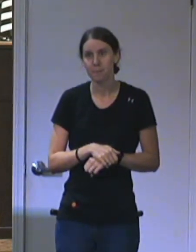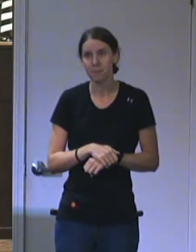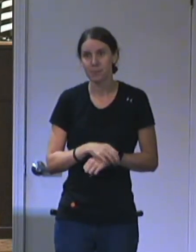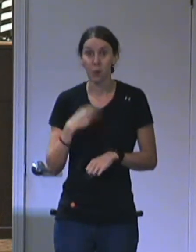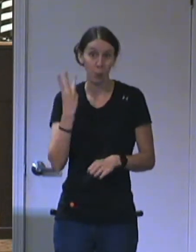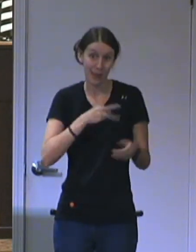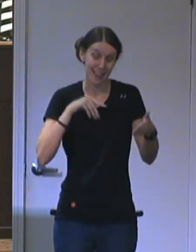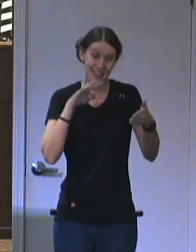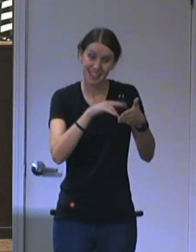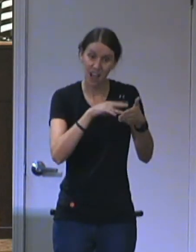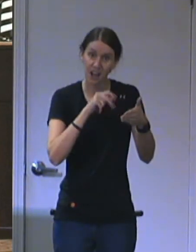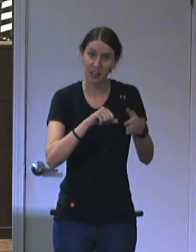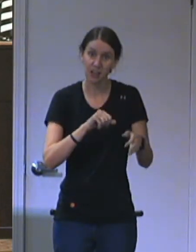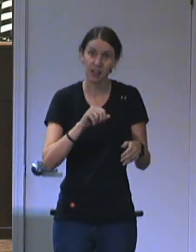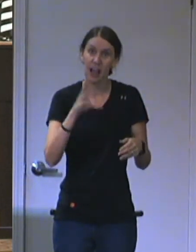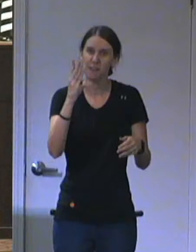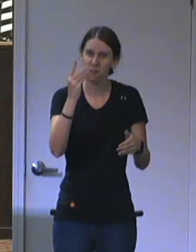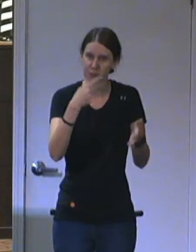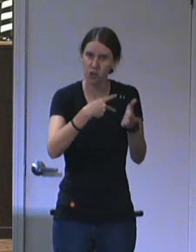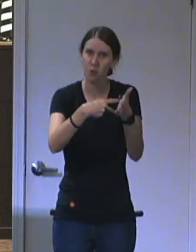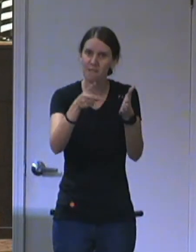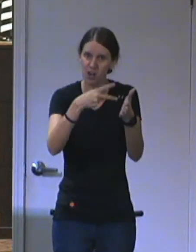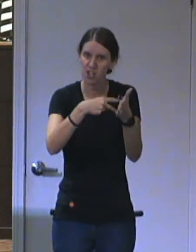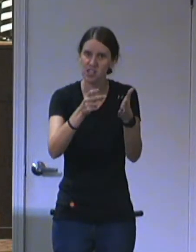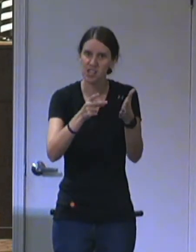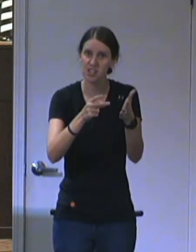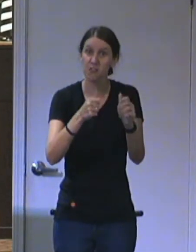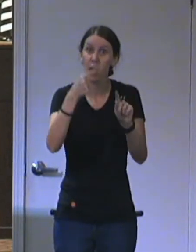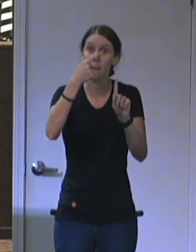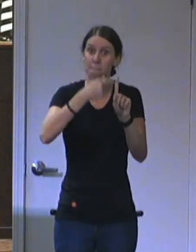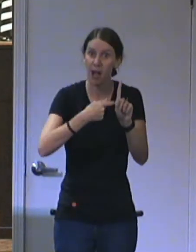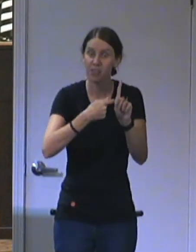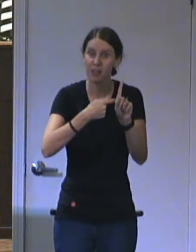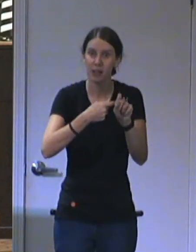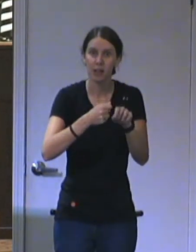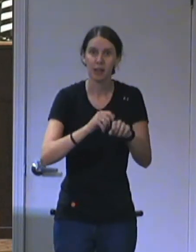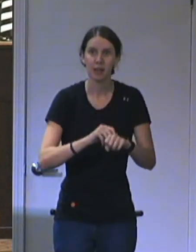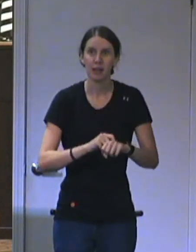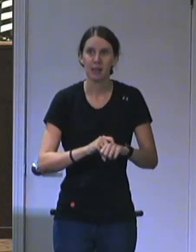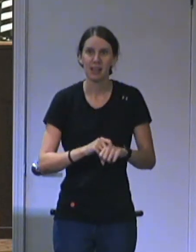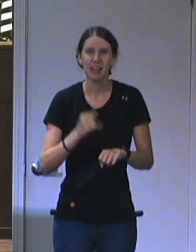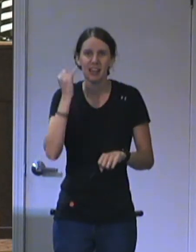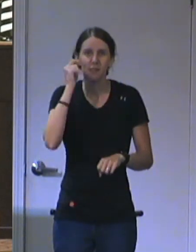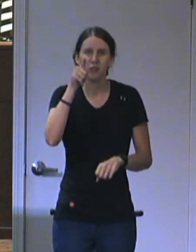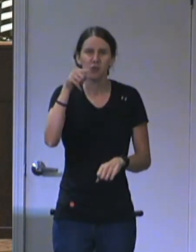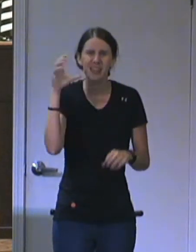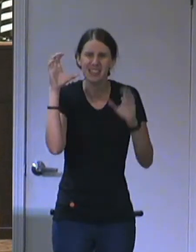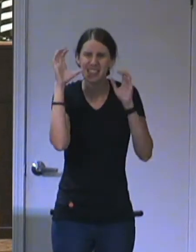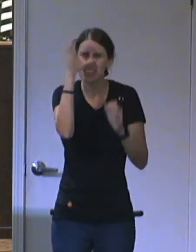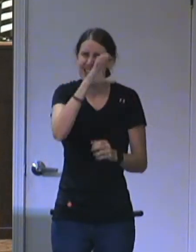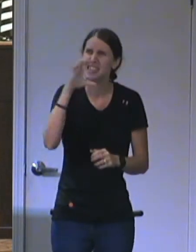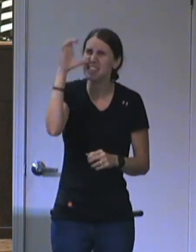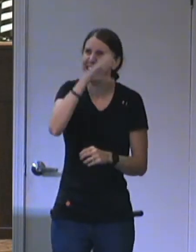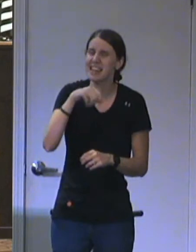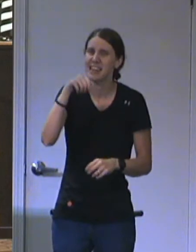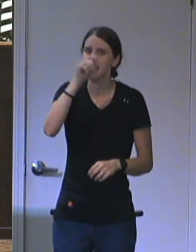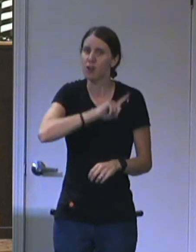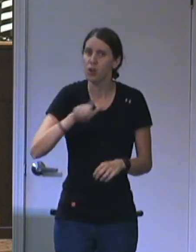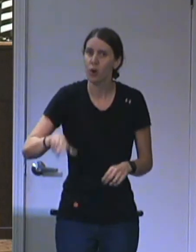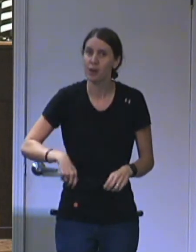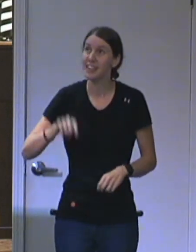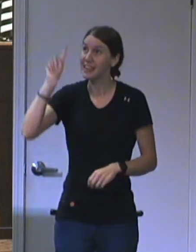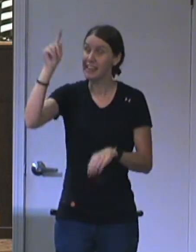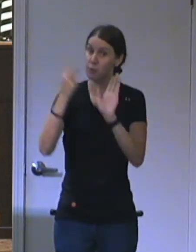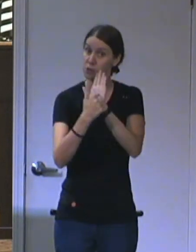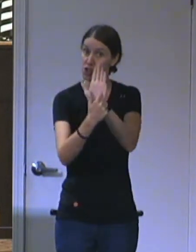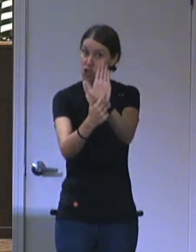We can study one passage of Scripture for a month, and if you were seeking the Lord, He would give you something new